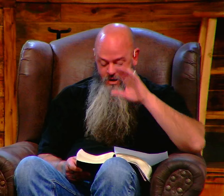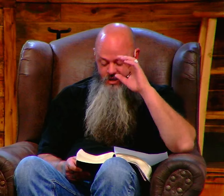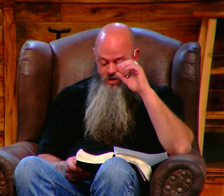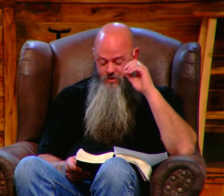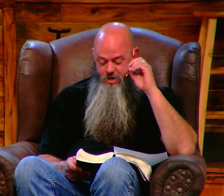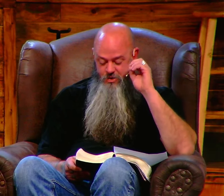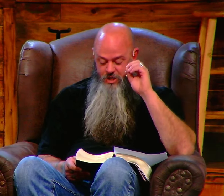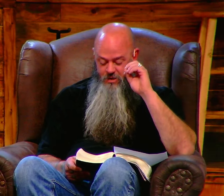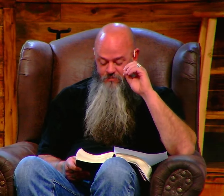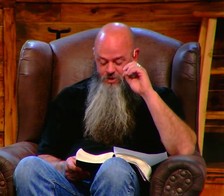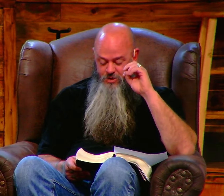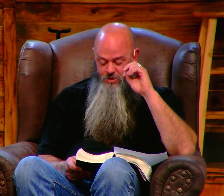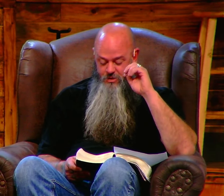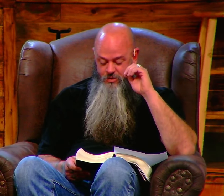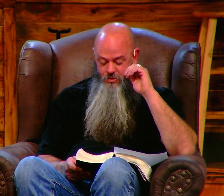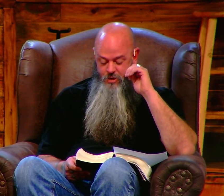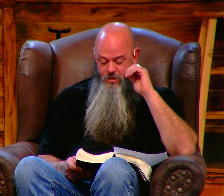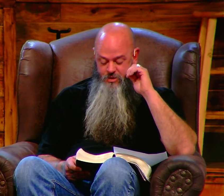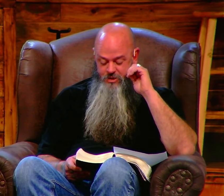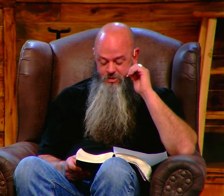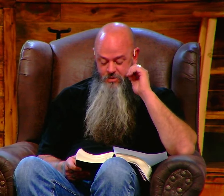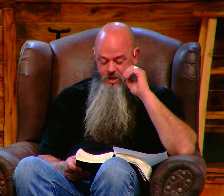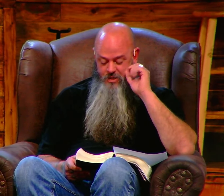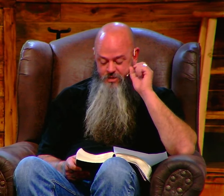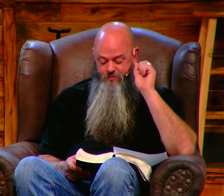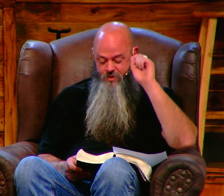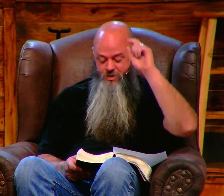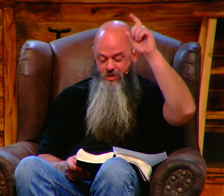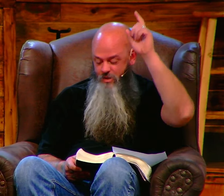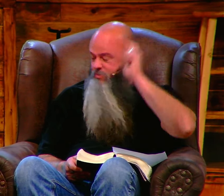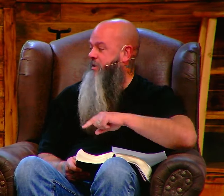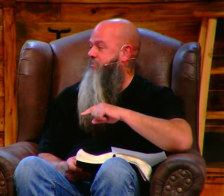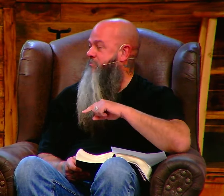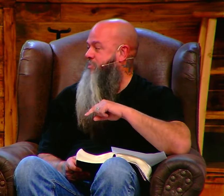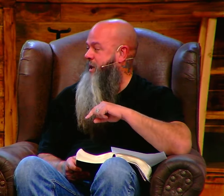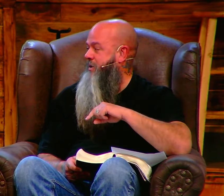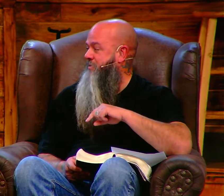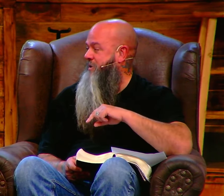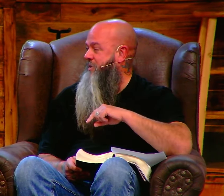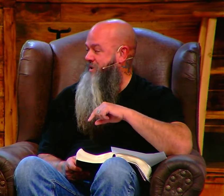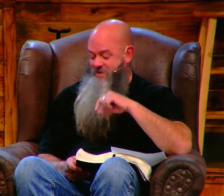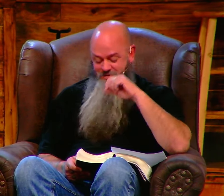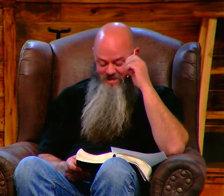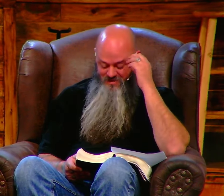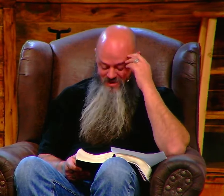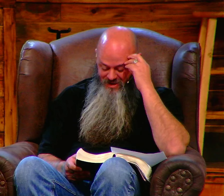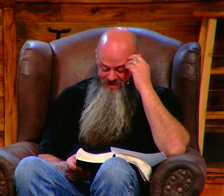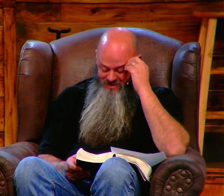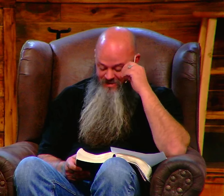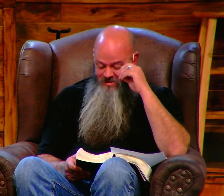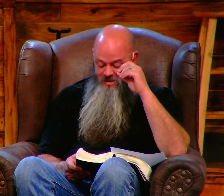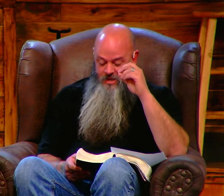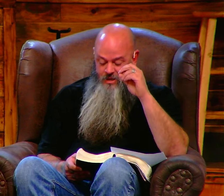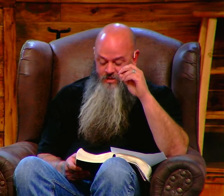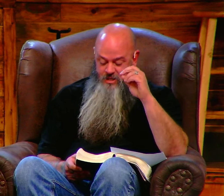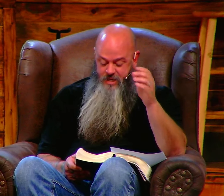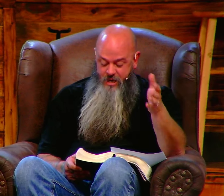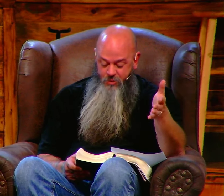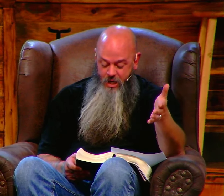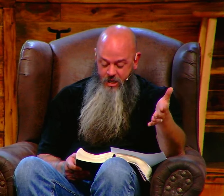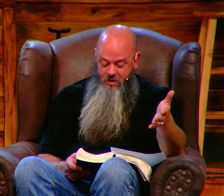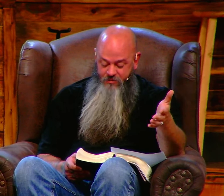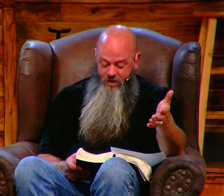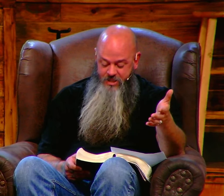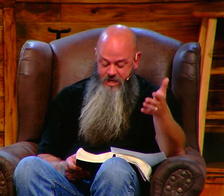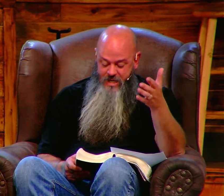Hallelujah. God gave her a unique fishing lure. She's going to catch some fish today by the power of the Holy Ghost. Amen. Says, I